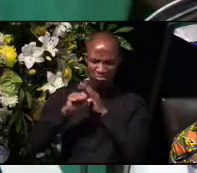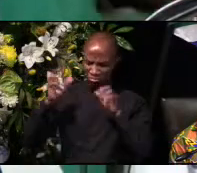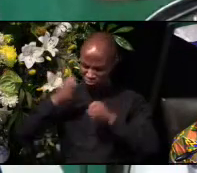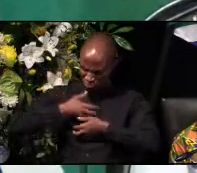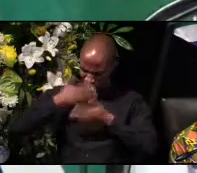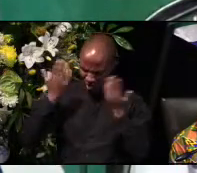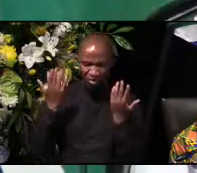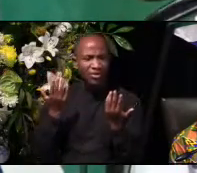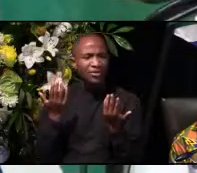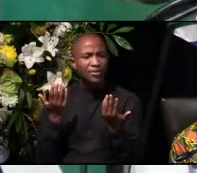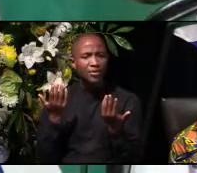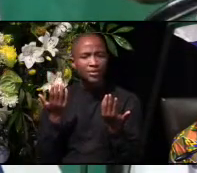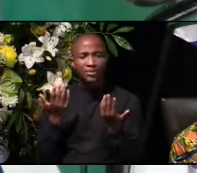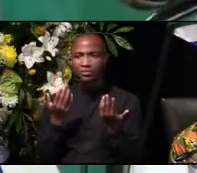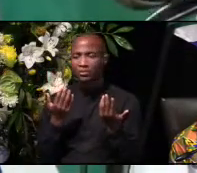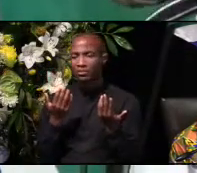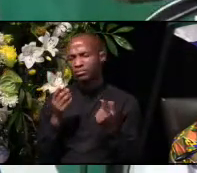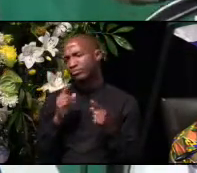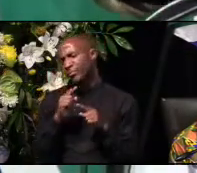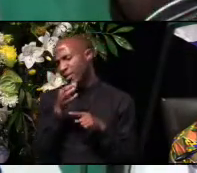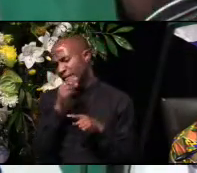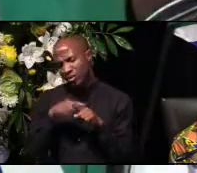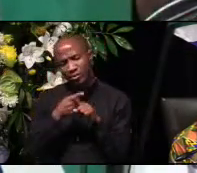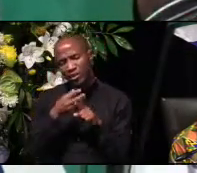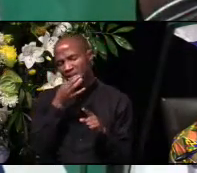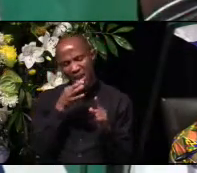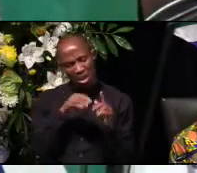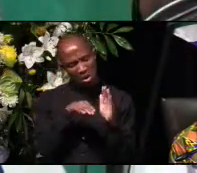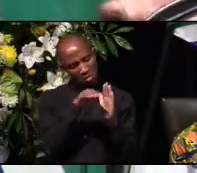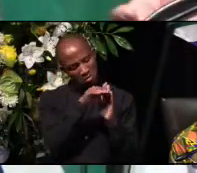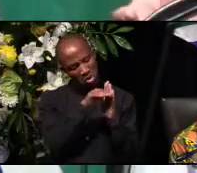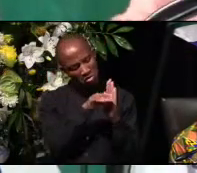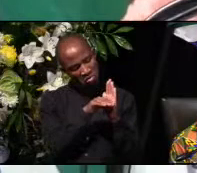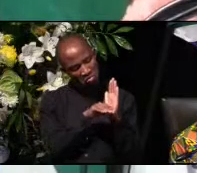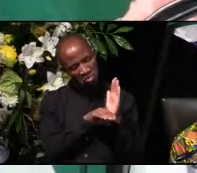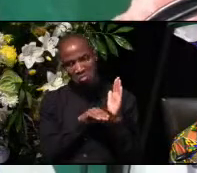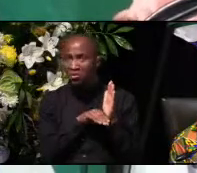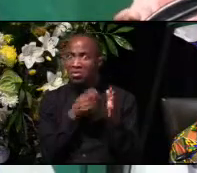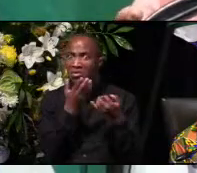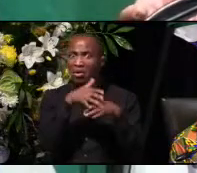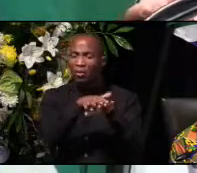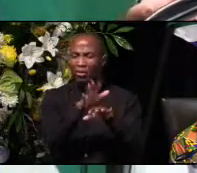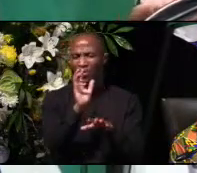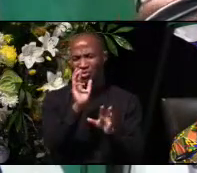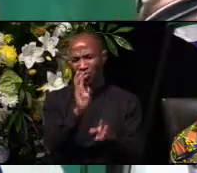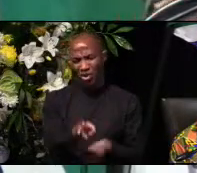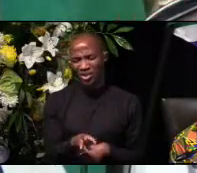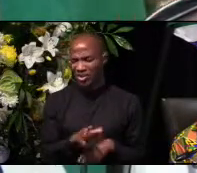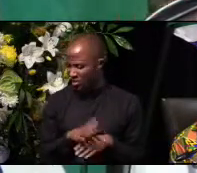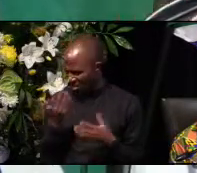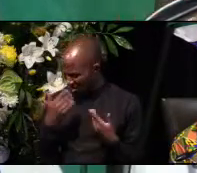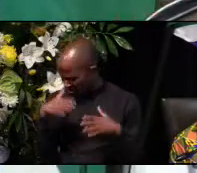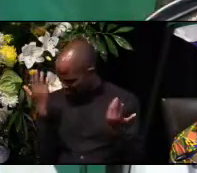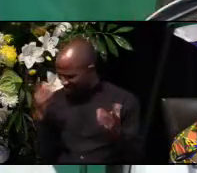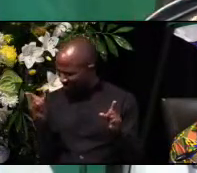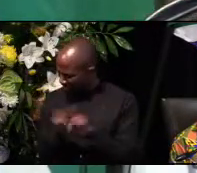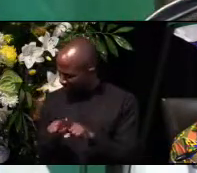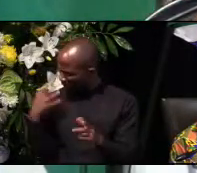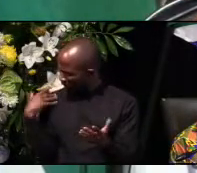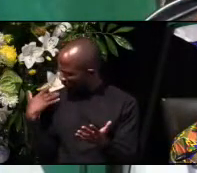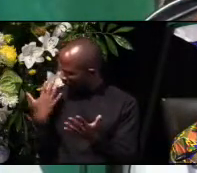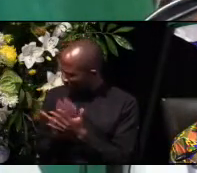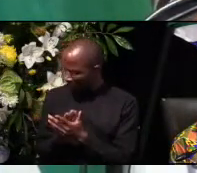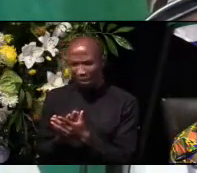if you say I'm going to implement this policy people say ah many have failed once you start having